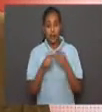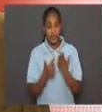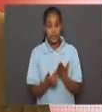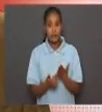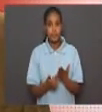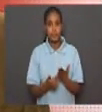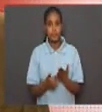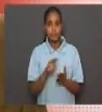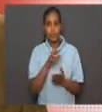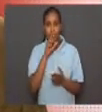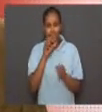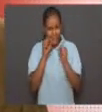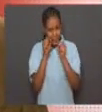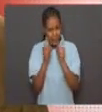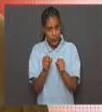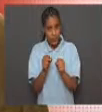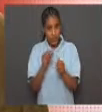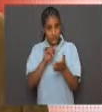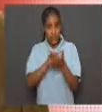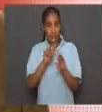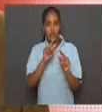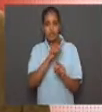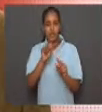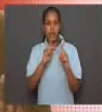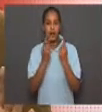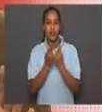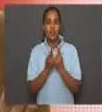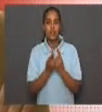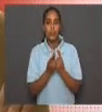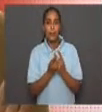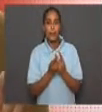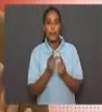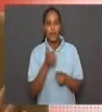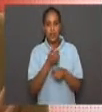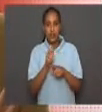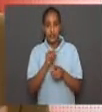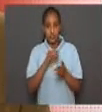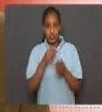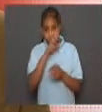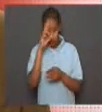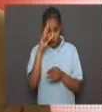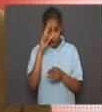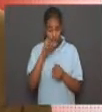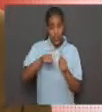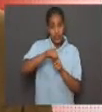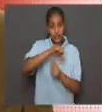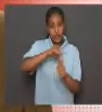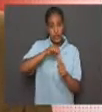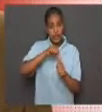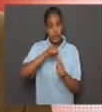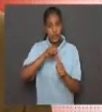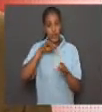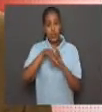However, they are stronger than their parent metals. This is because the atoms